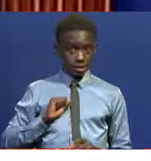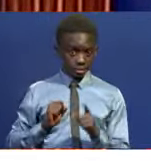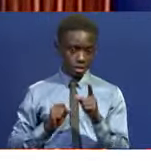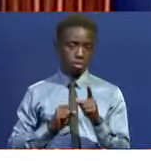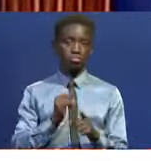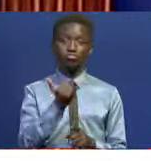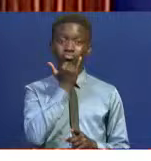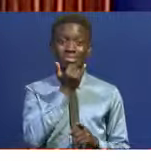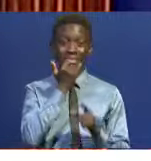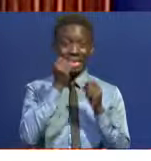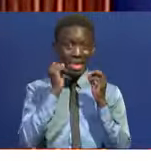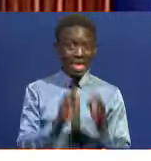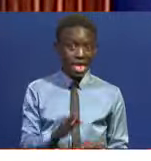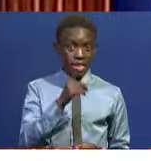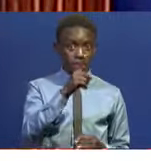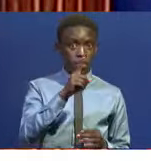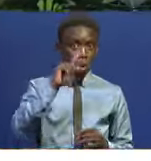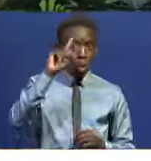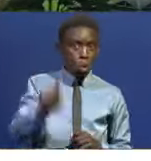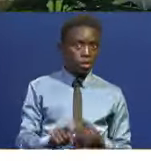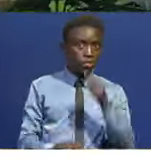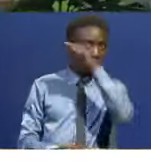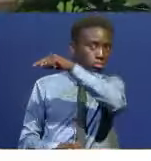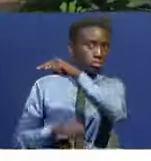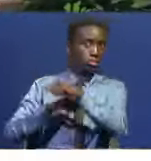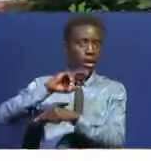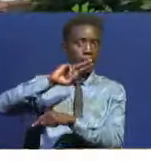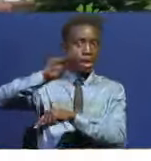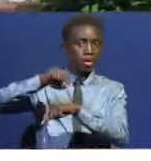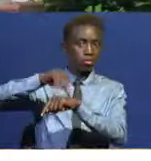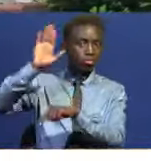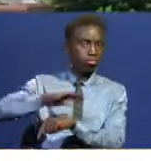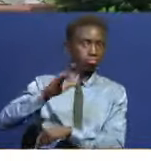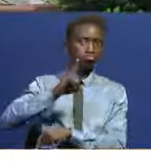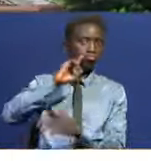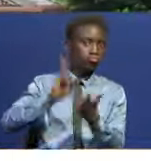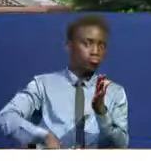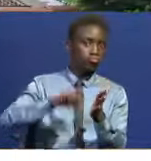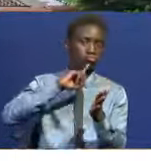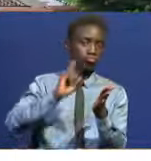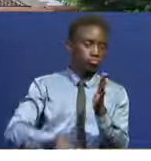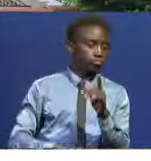the proceedings in the National Assembly. Abdiaziz Hashim for Prime Edition.